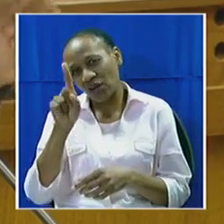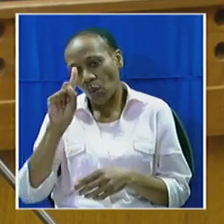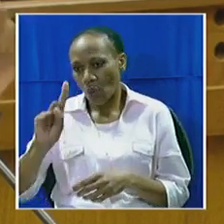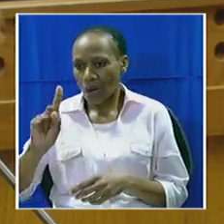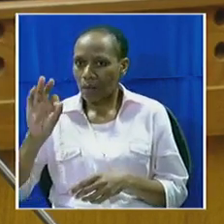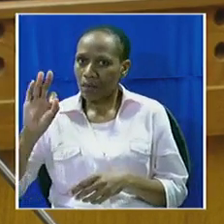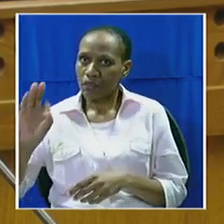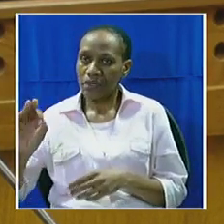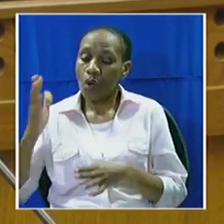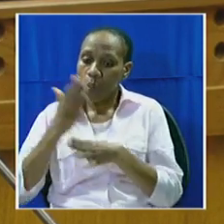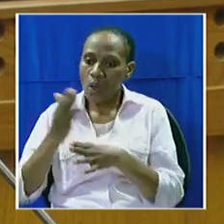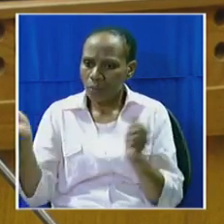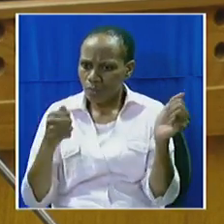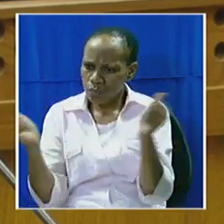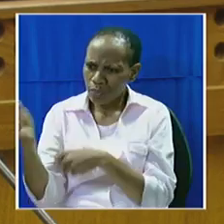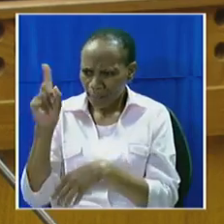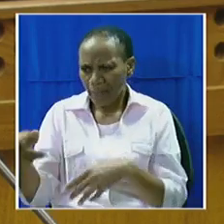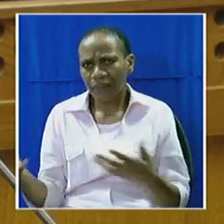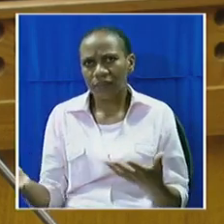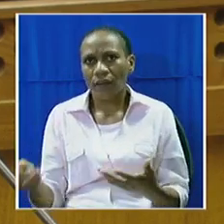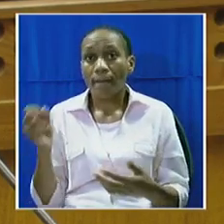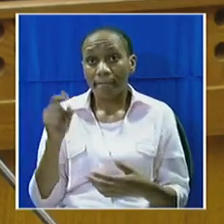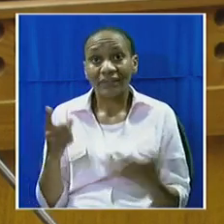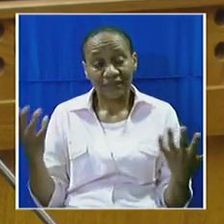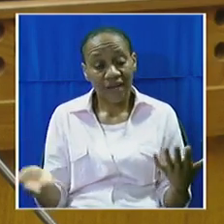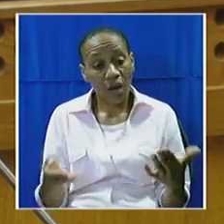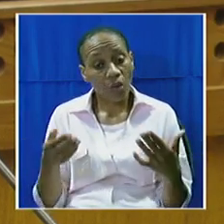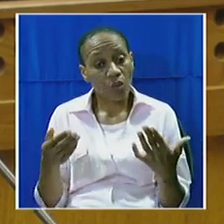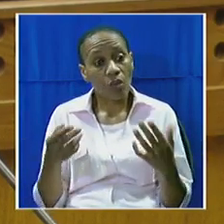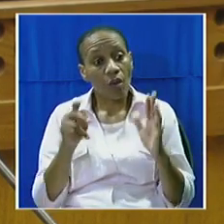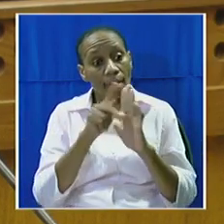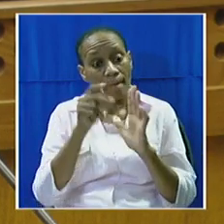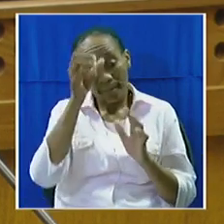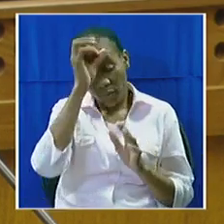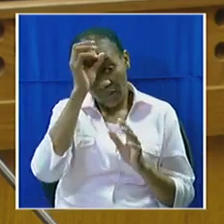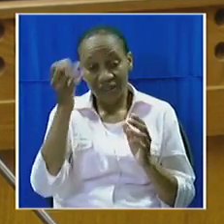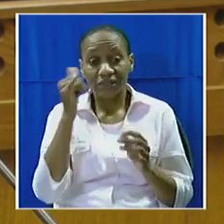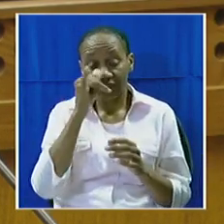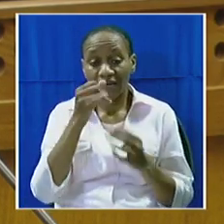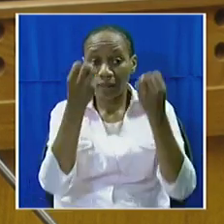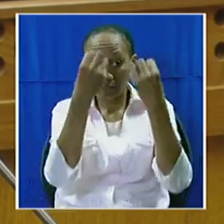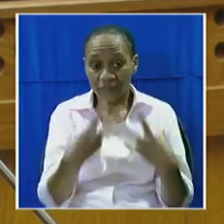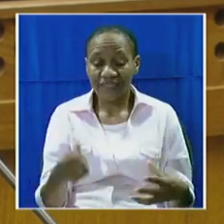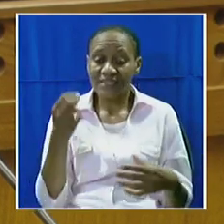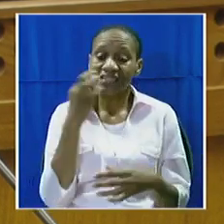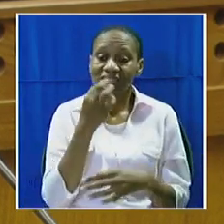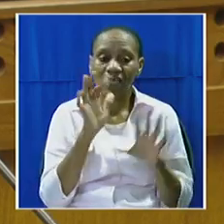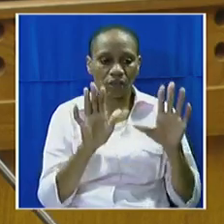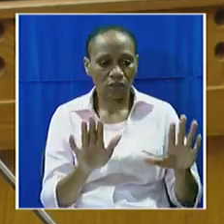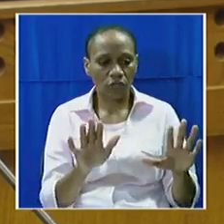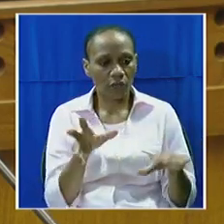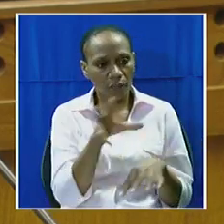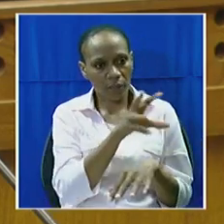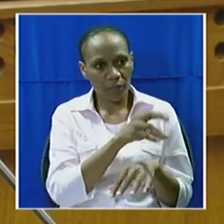713 vacancy rate, while according to the latest police crime statistics, 6 out of 10 worst